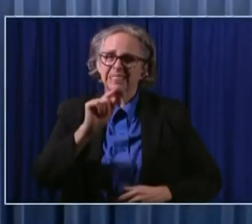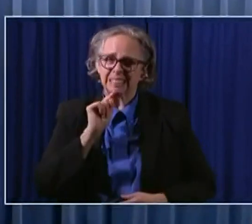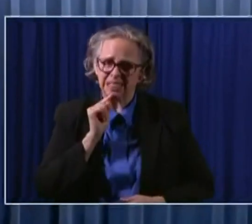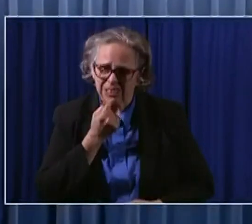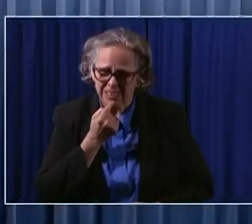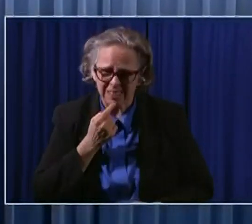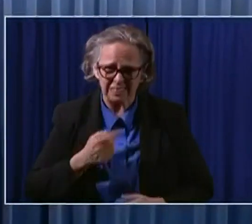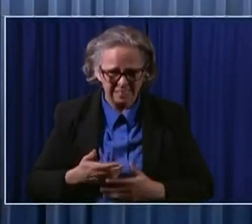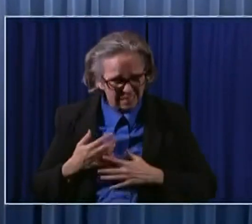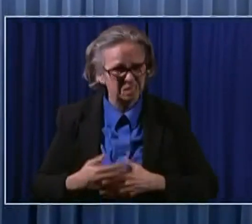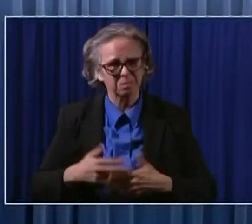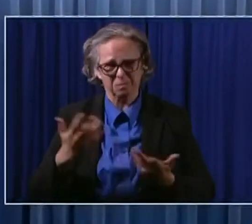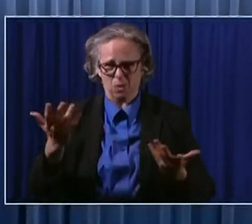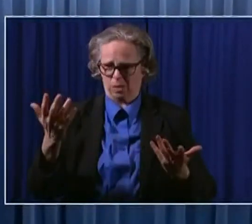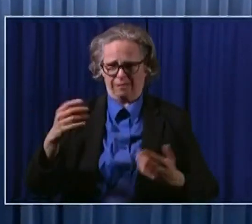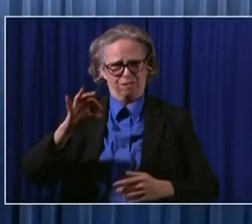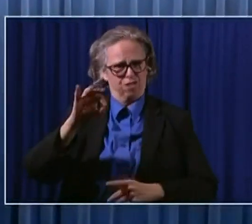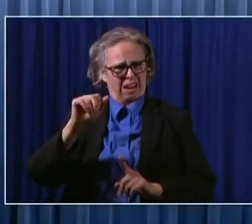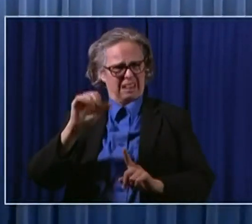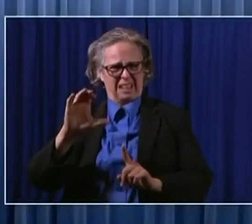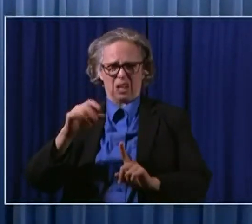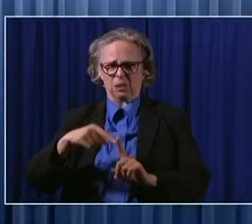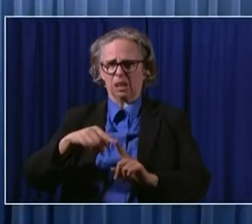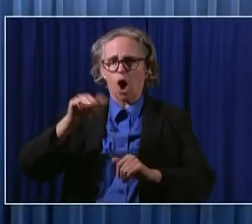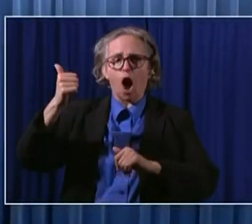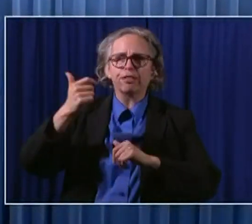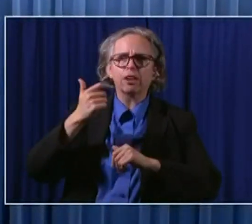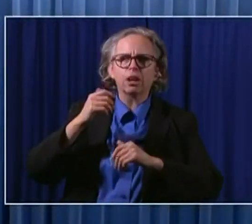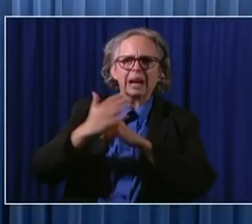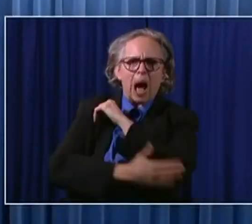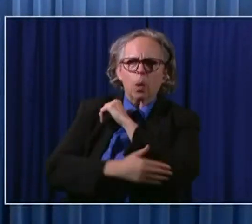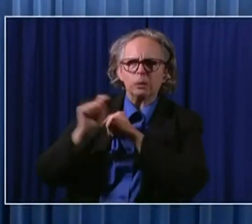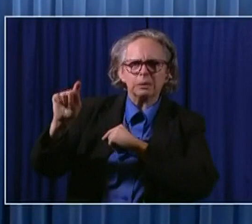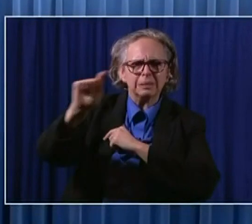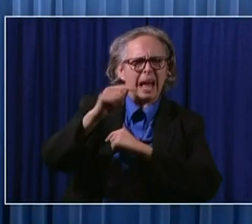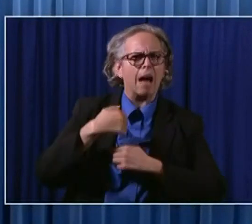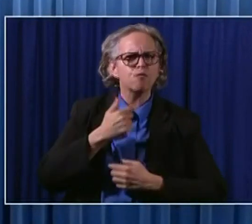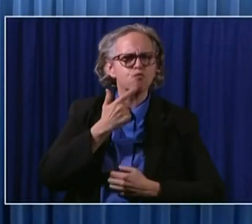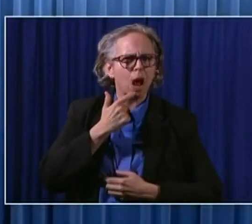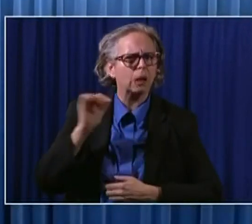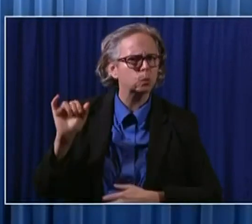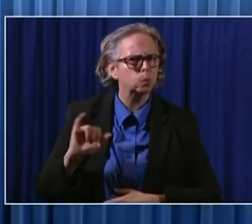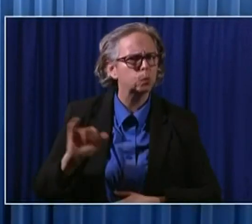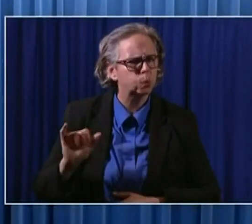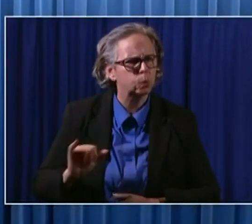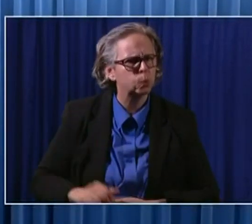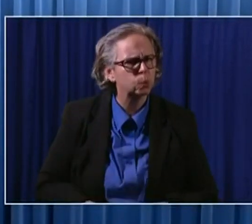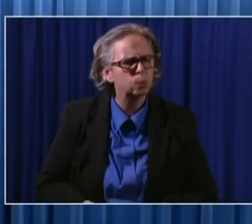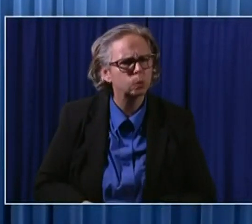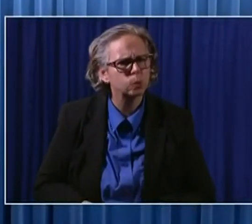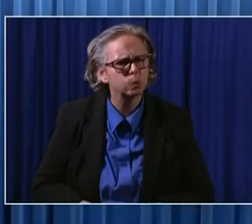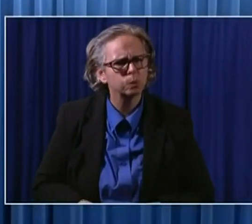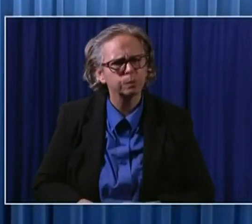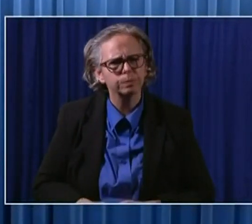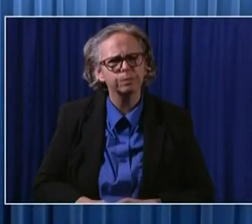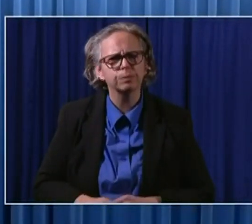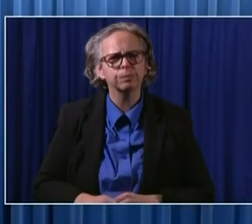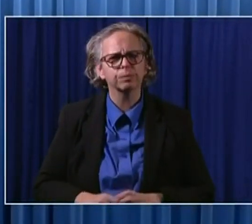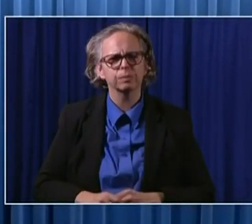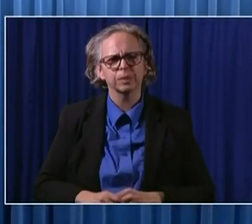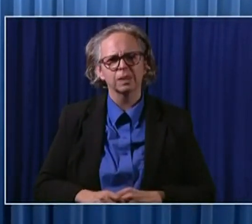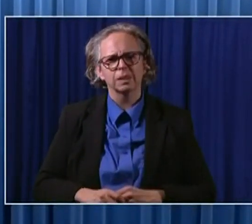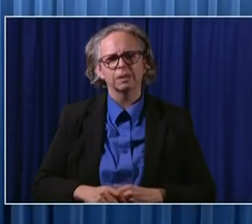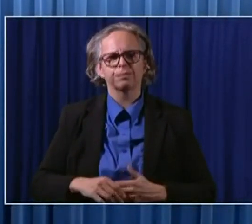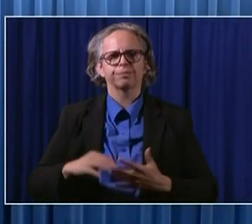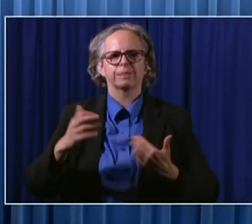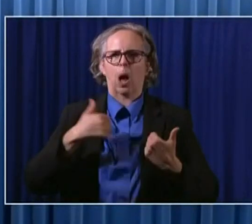as well as the other red counties that we're seeing. So let's go back to the map. Last week I announced